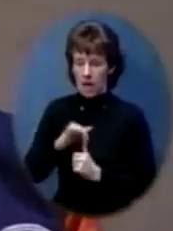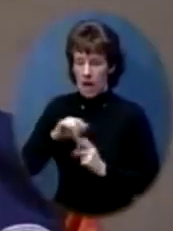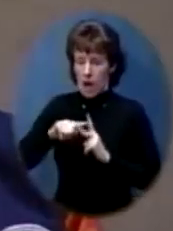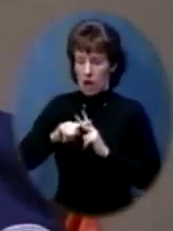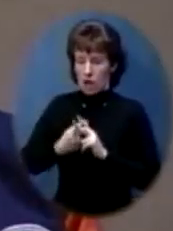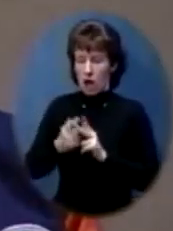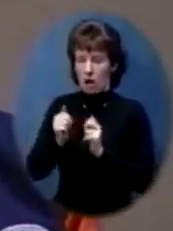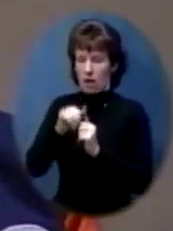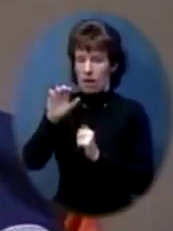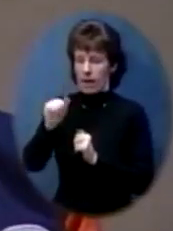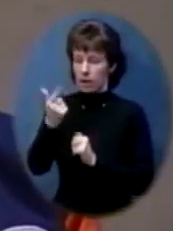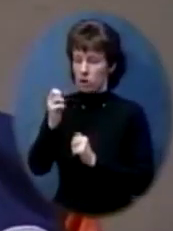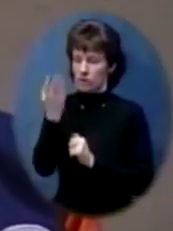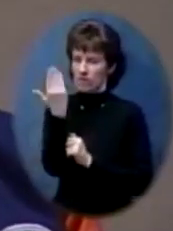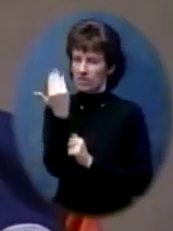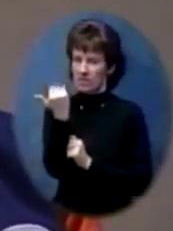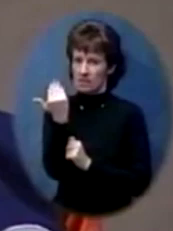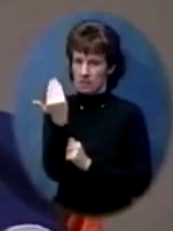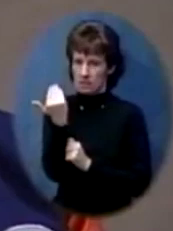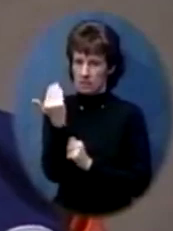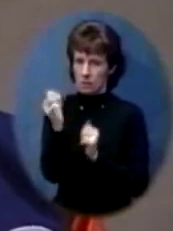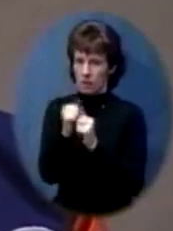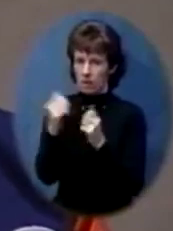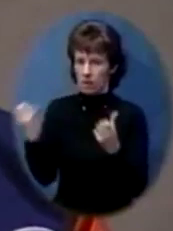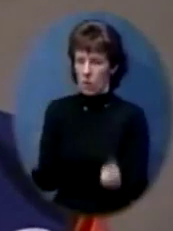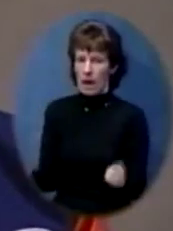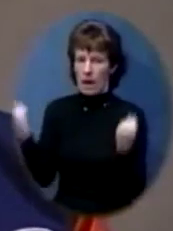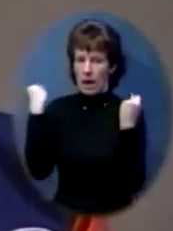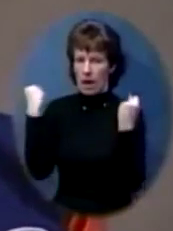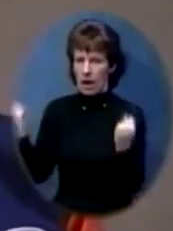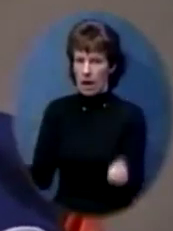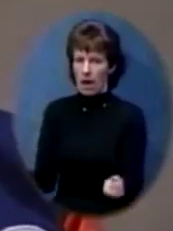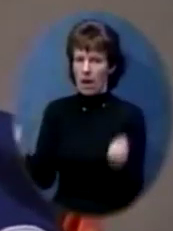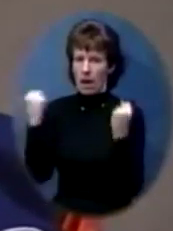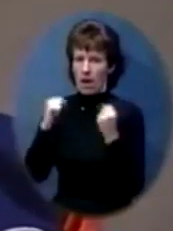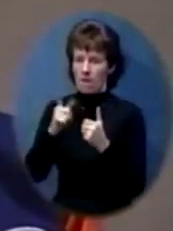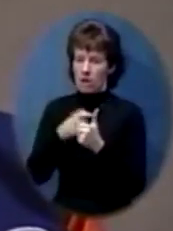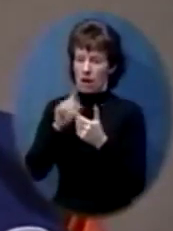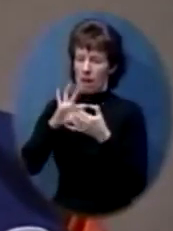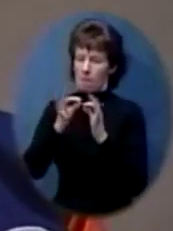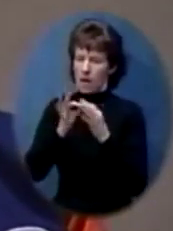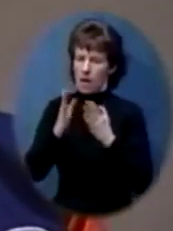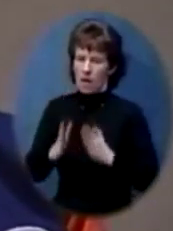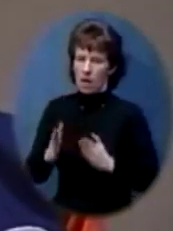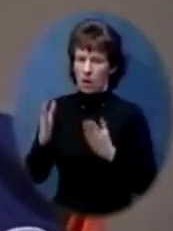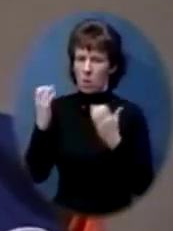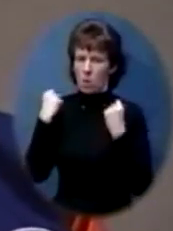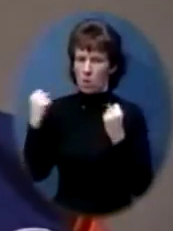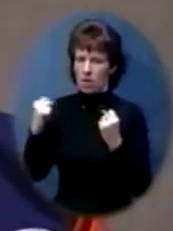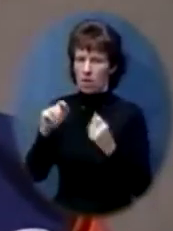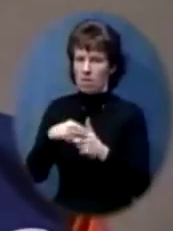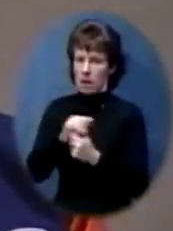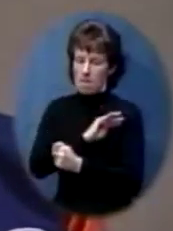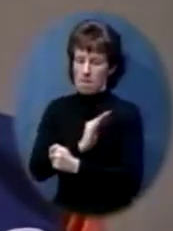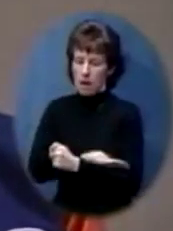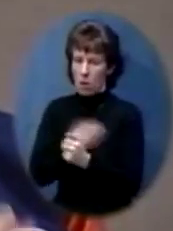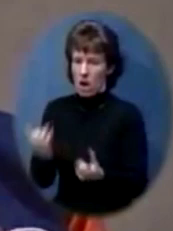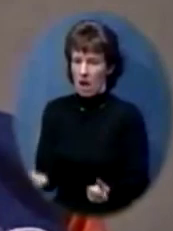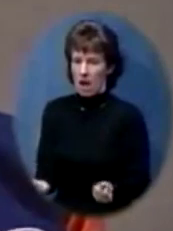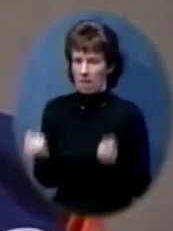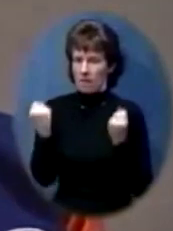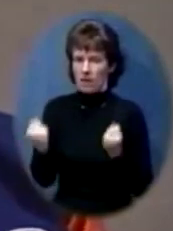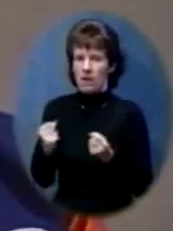started with the age of 15 with weightlifting. I was first an Olympic lifter. Then I became a power lifter, and then I got